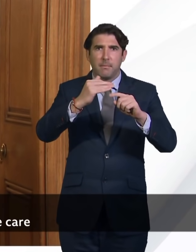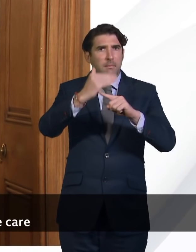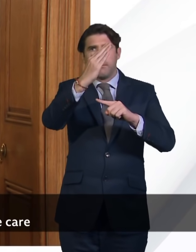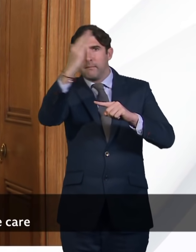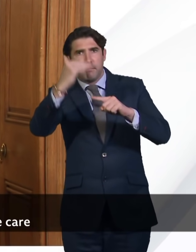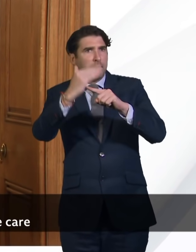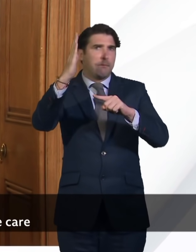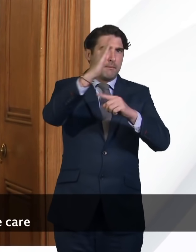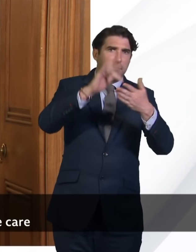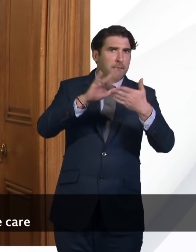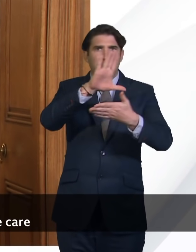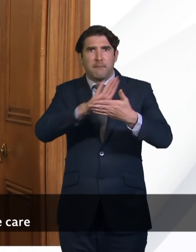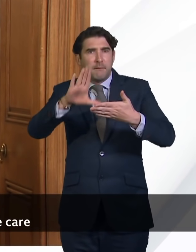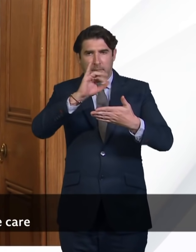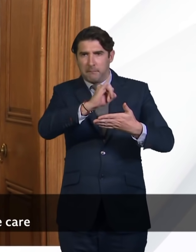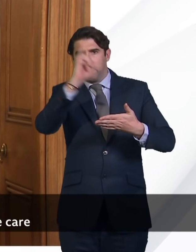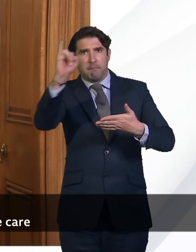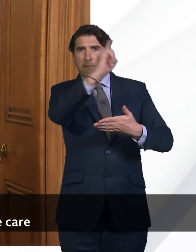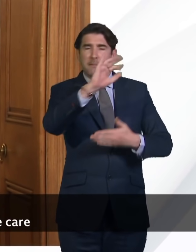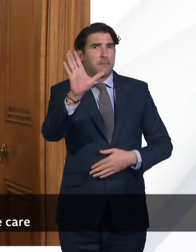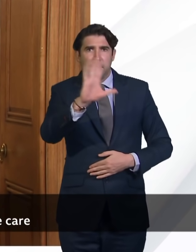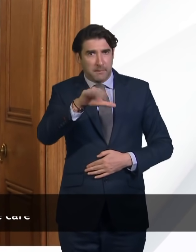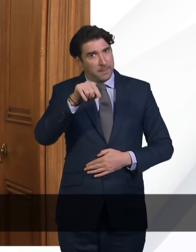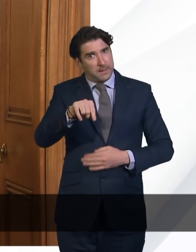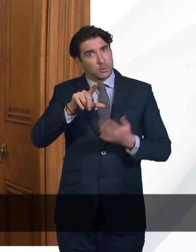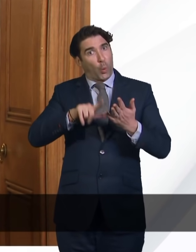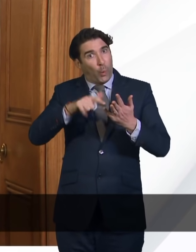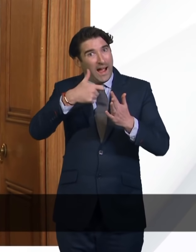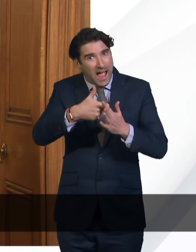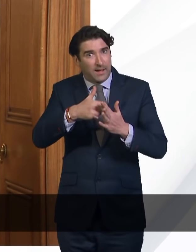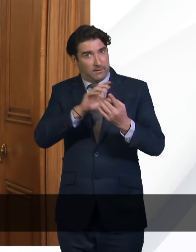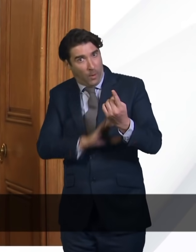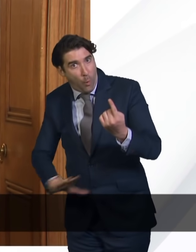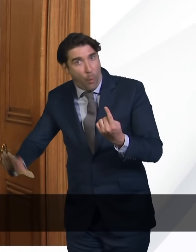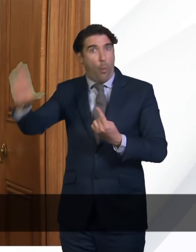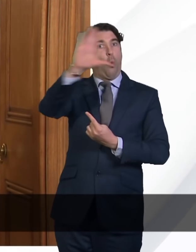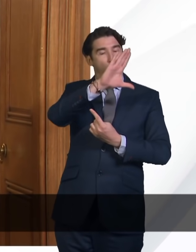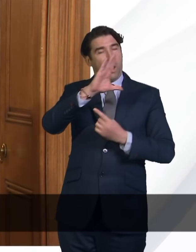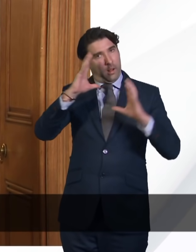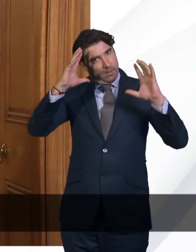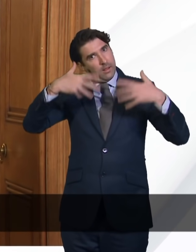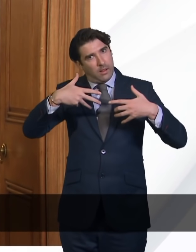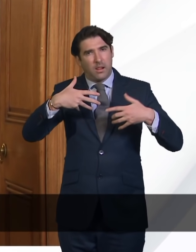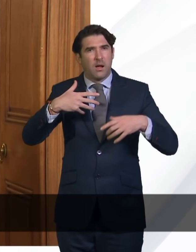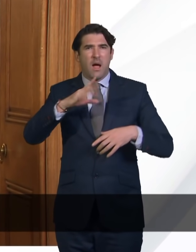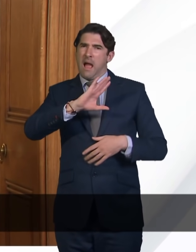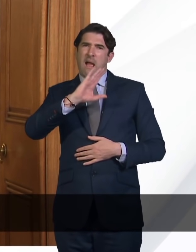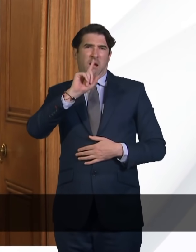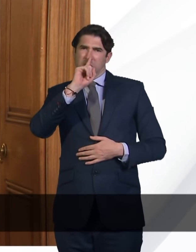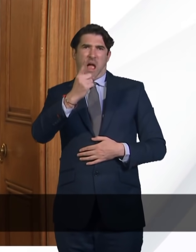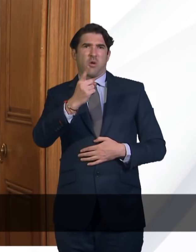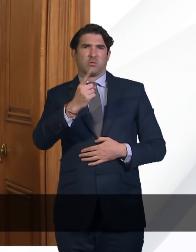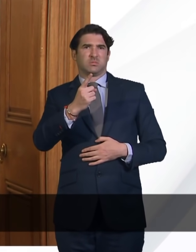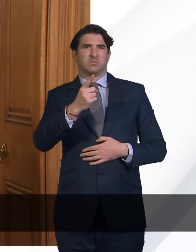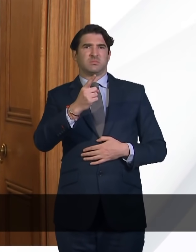remains a national threat and a national challenge, and we all have to fight it together. We can't just expect it to be